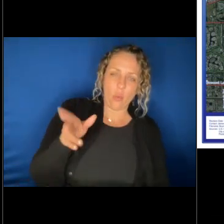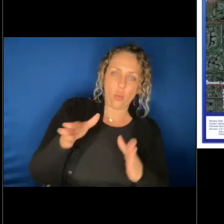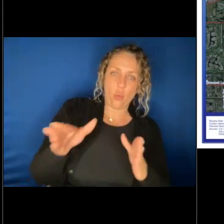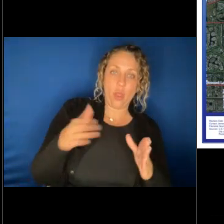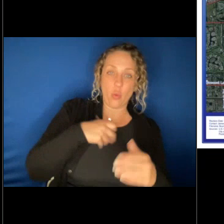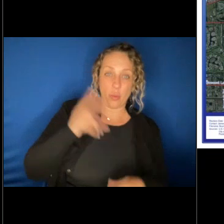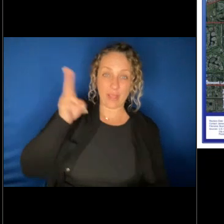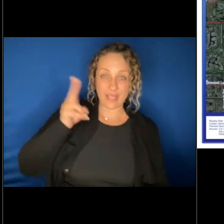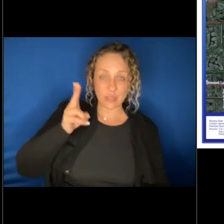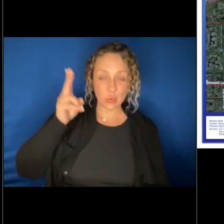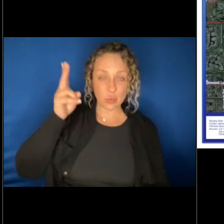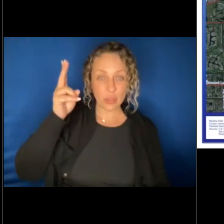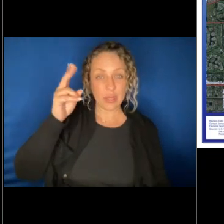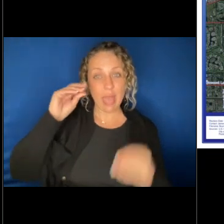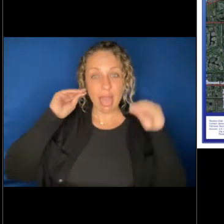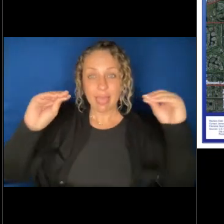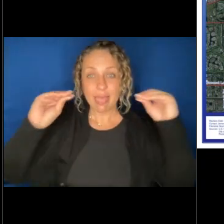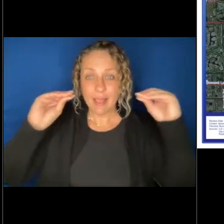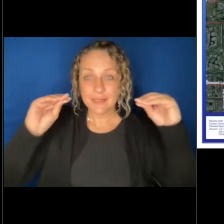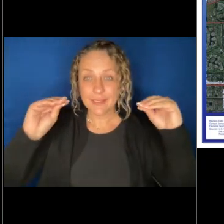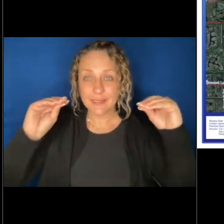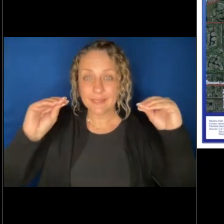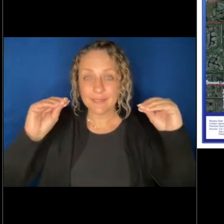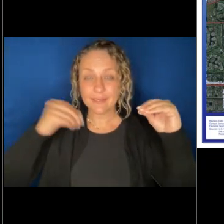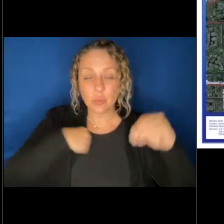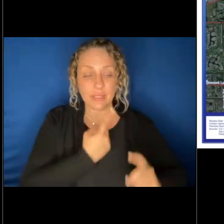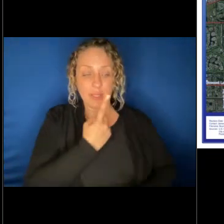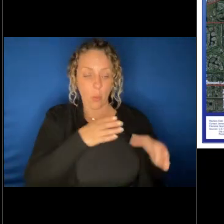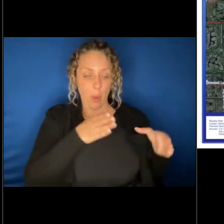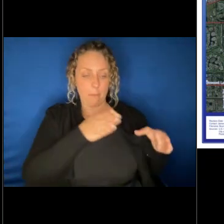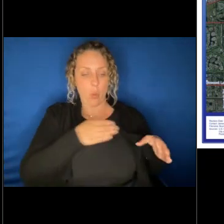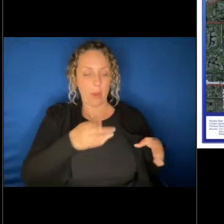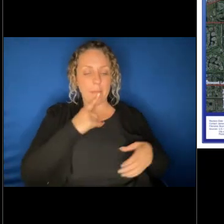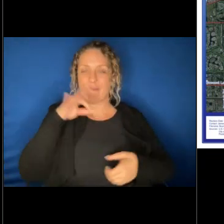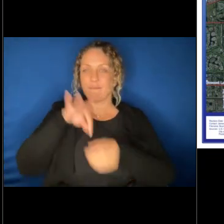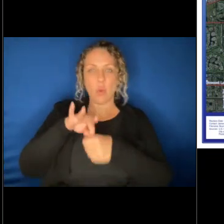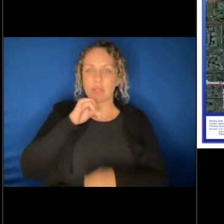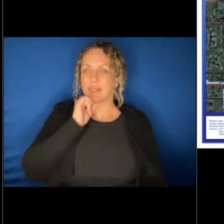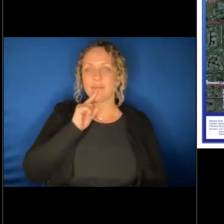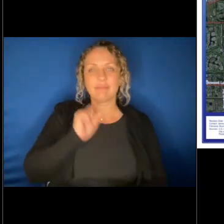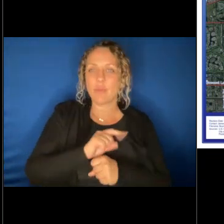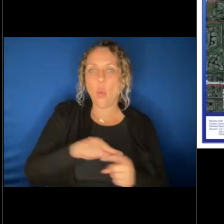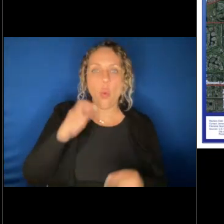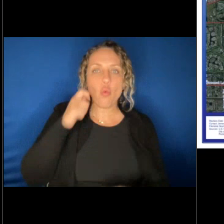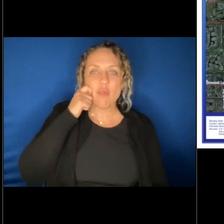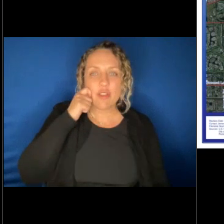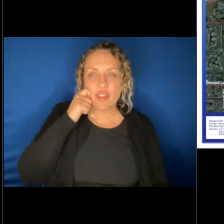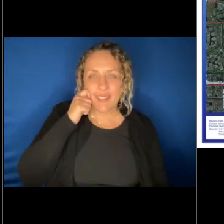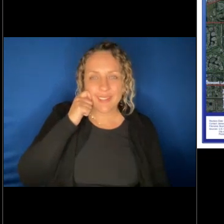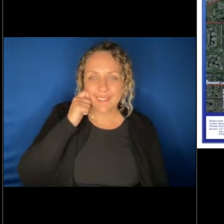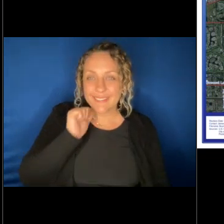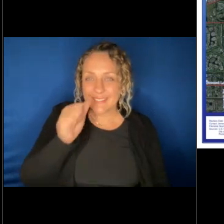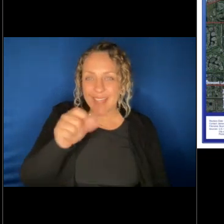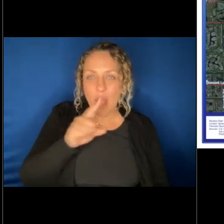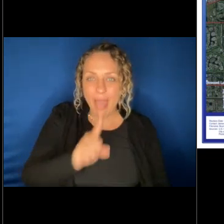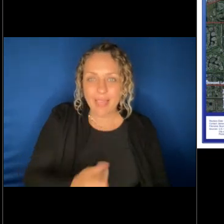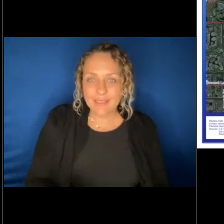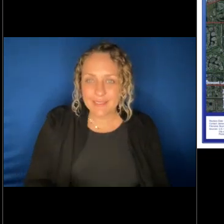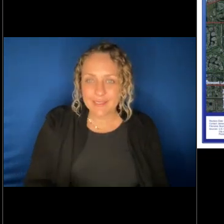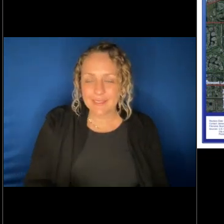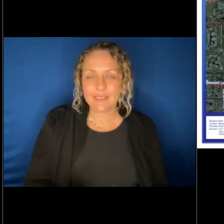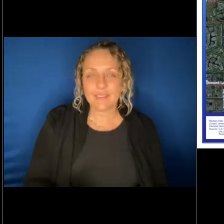history lesson, but so we could say one Boynton, but it's not the reality voting wise or racially. So, but I do want to